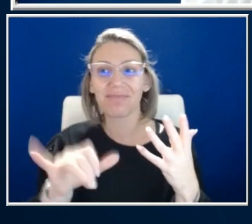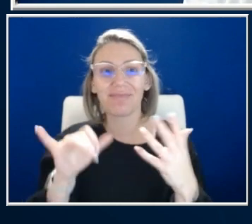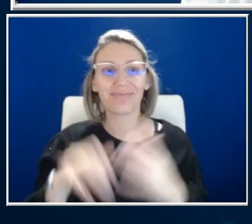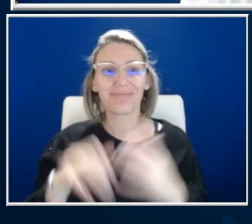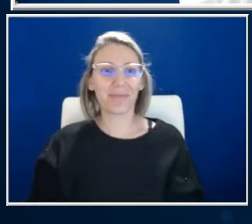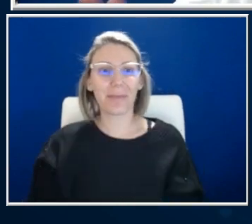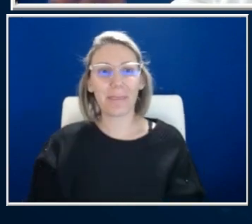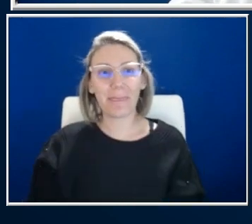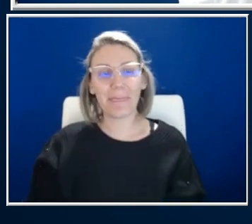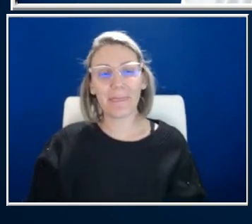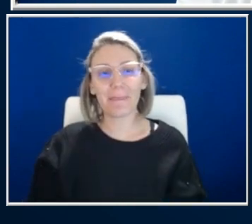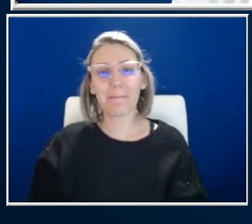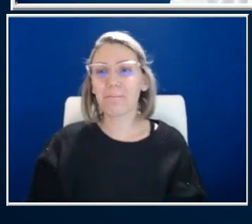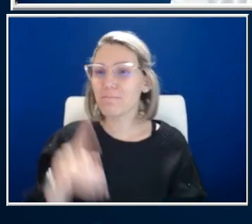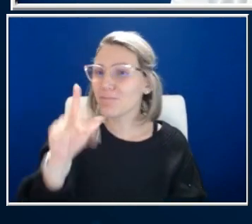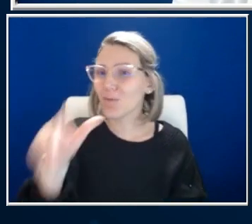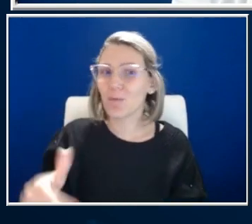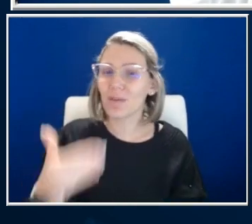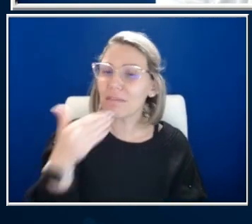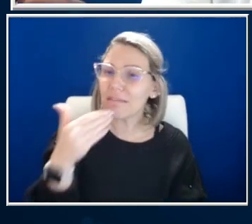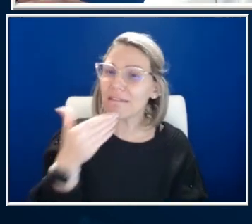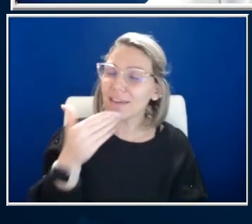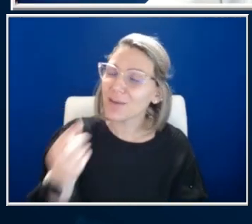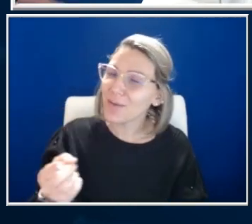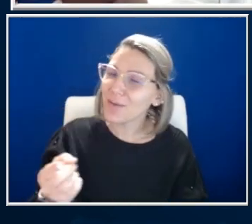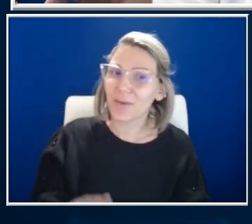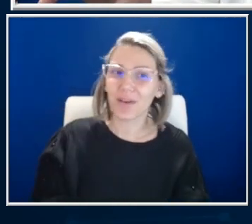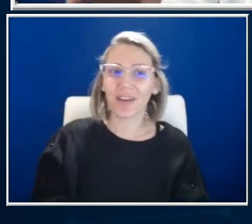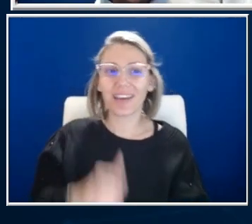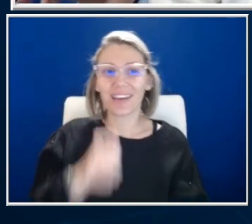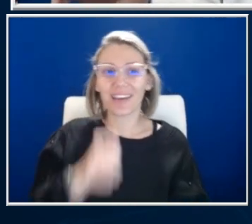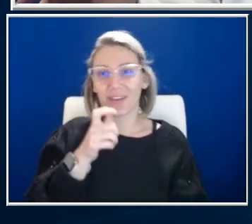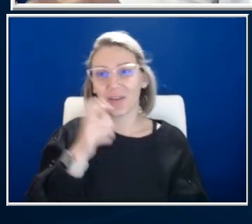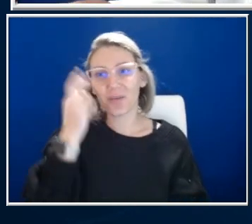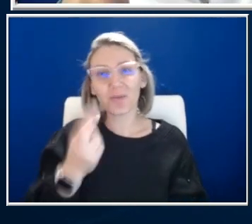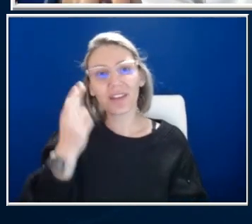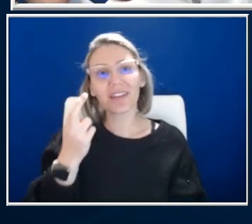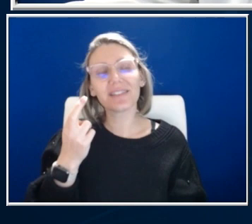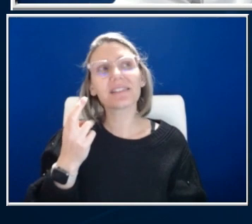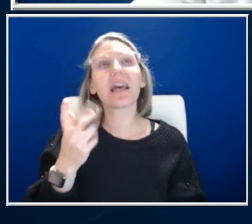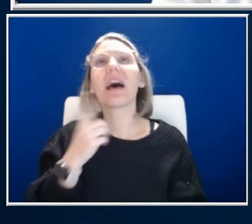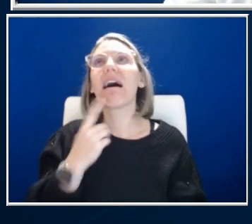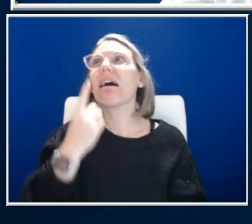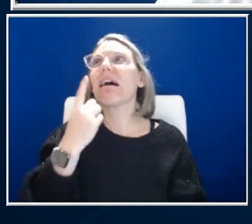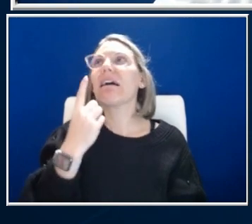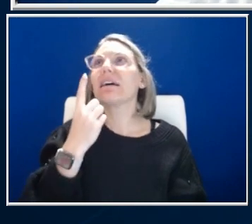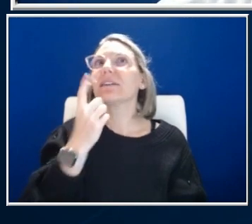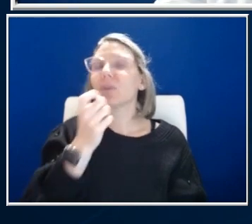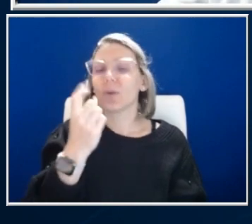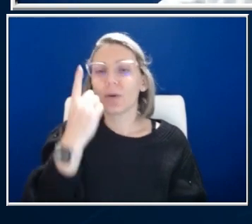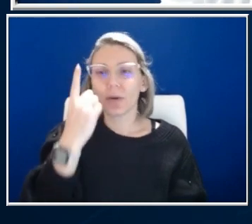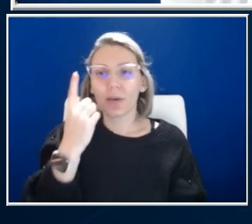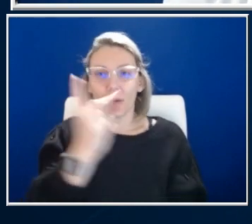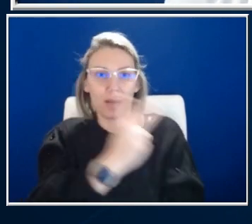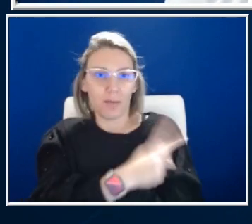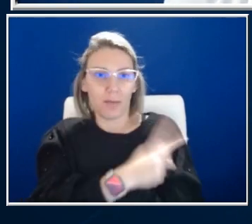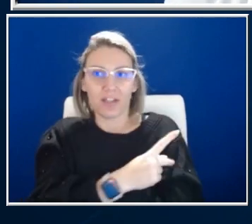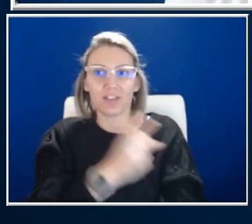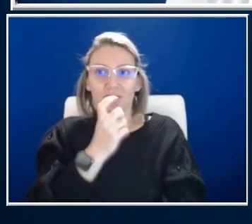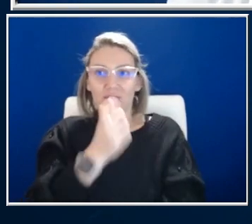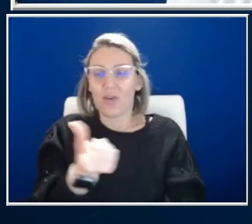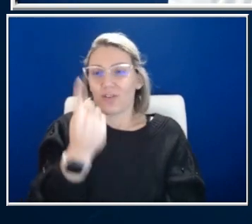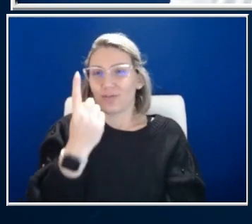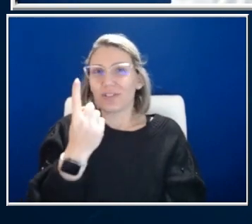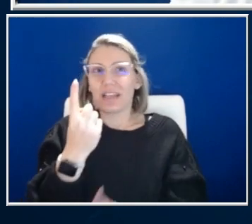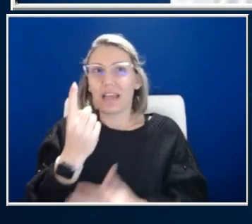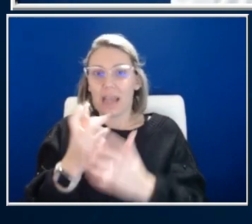that. You're welcome, but thank you. I don't realize how much I don't think a lot of patients don't get how much we get out of this, you know, and you